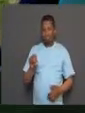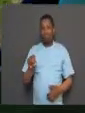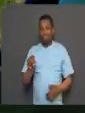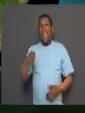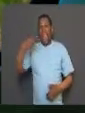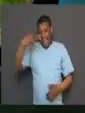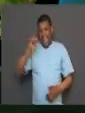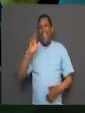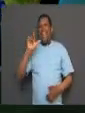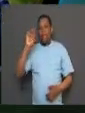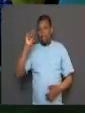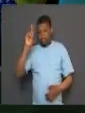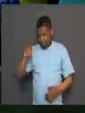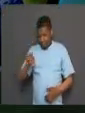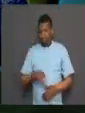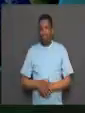helium,